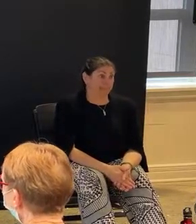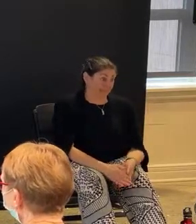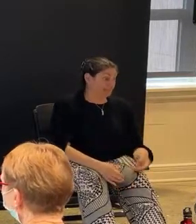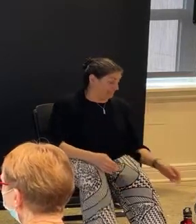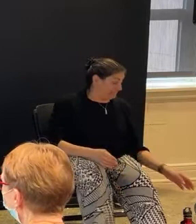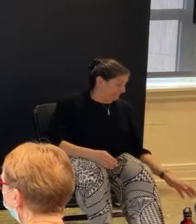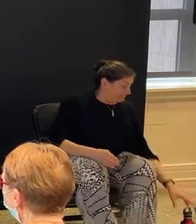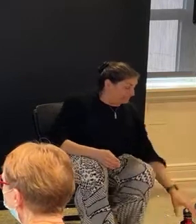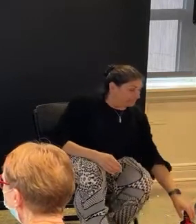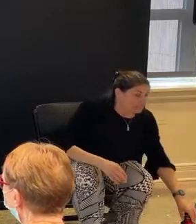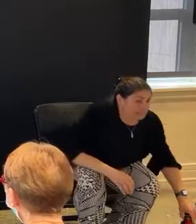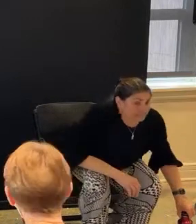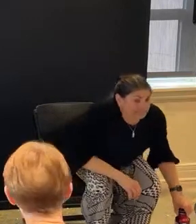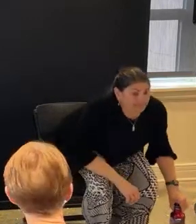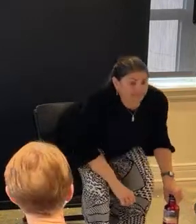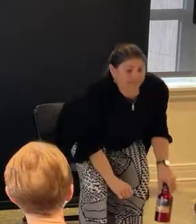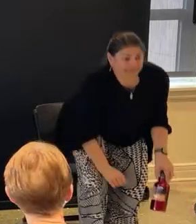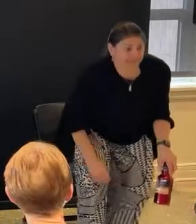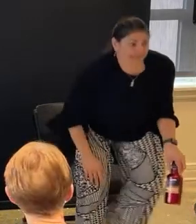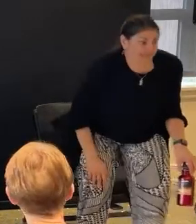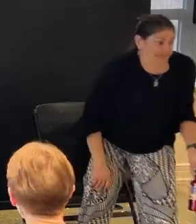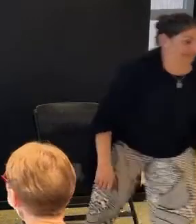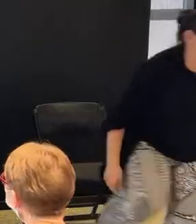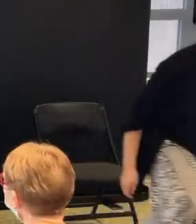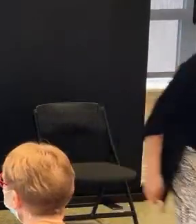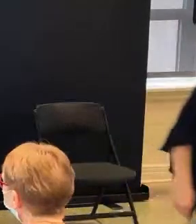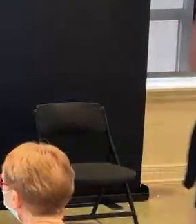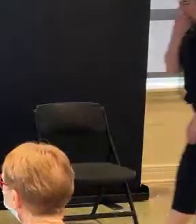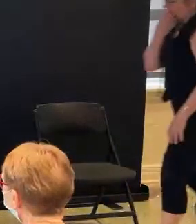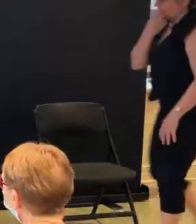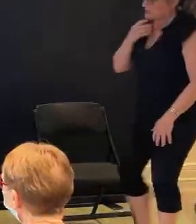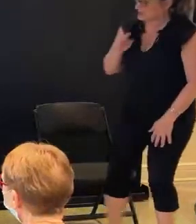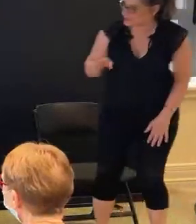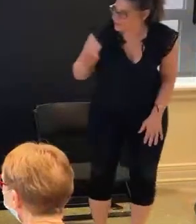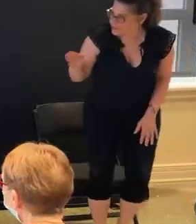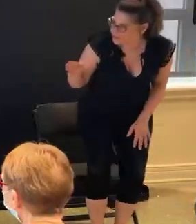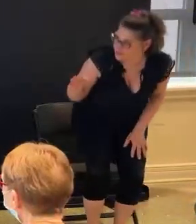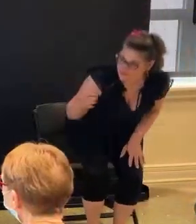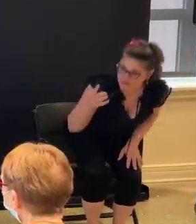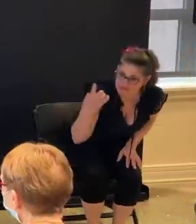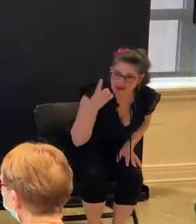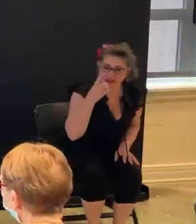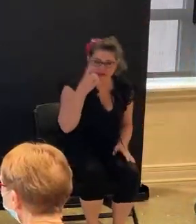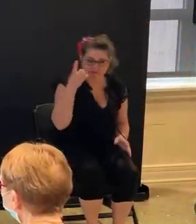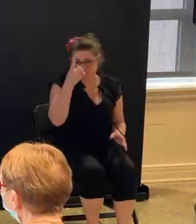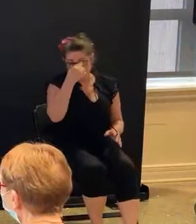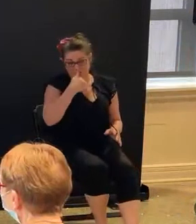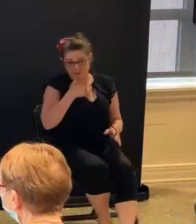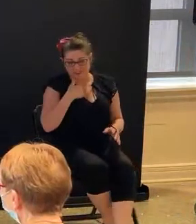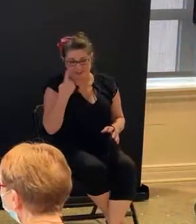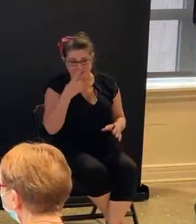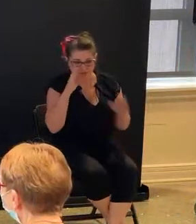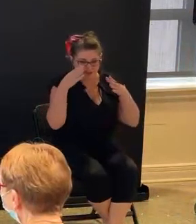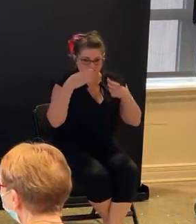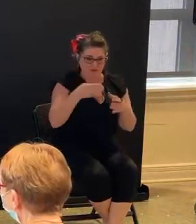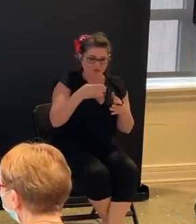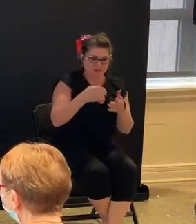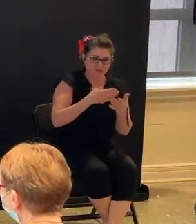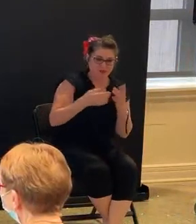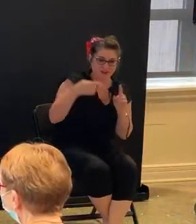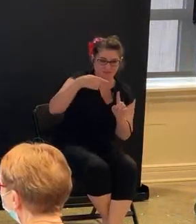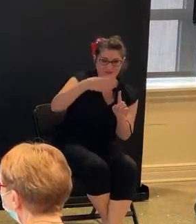Oh, I guess it's funny to. I only focus on things that are interesting to me. This